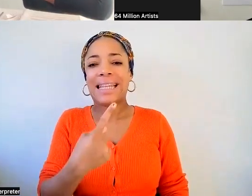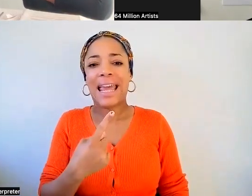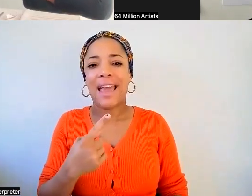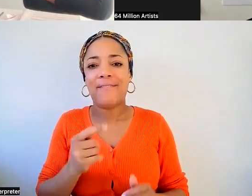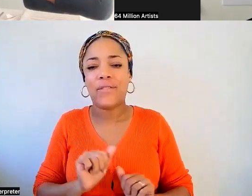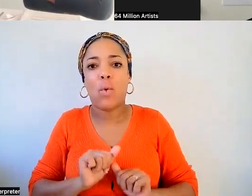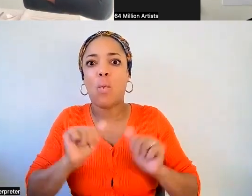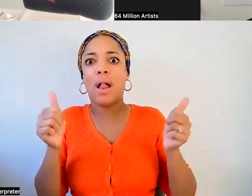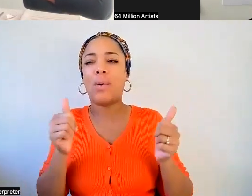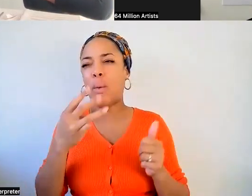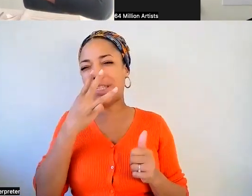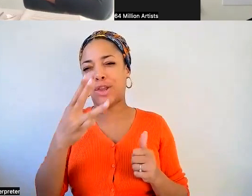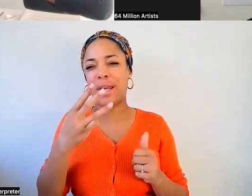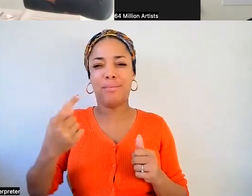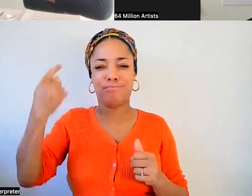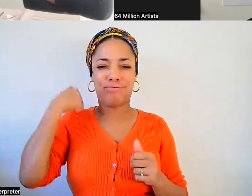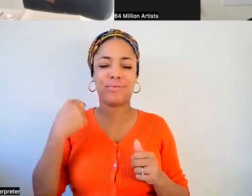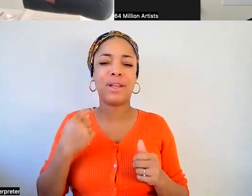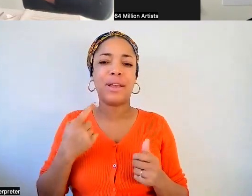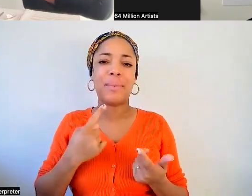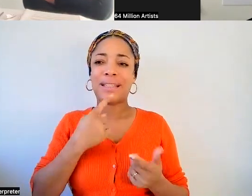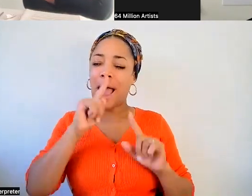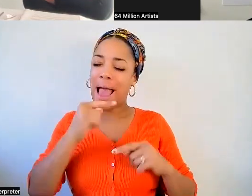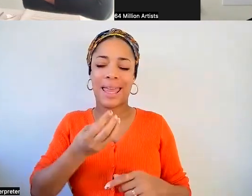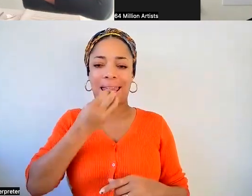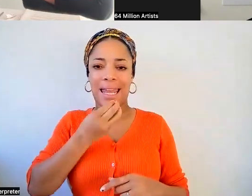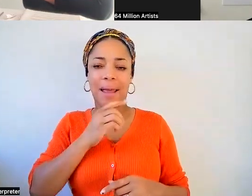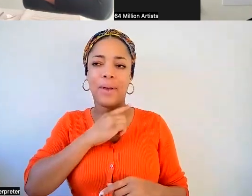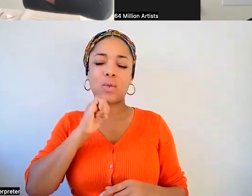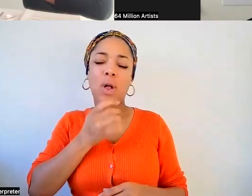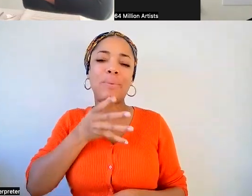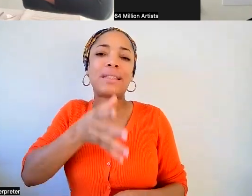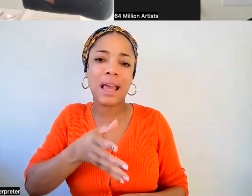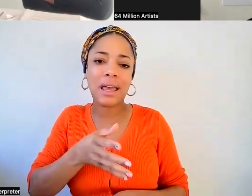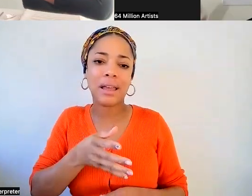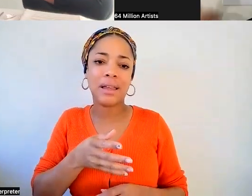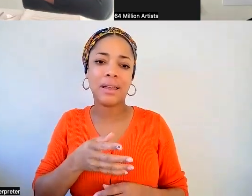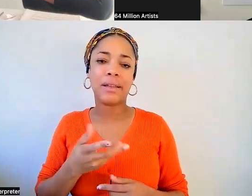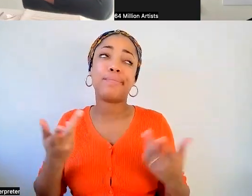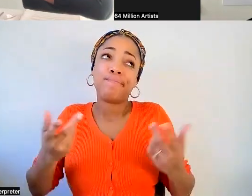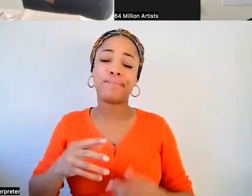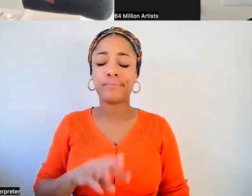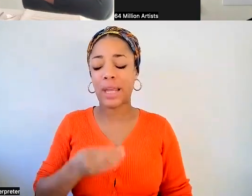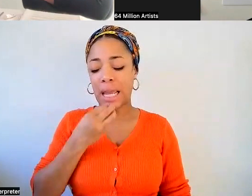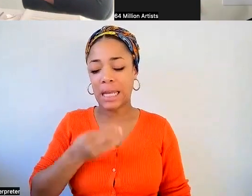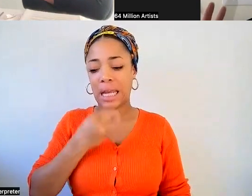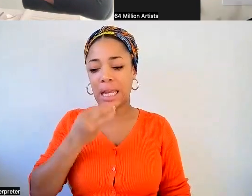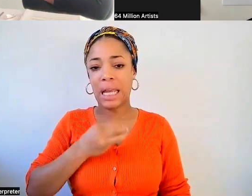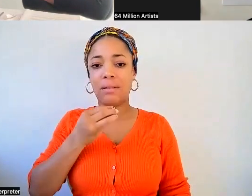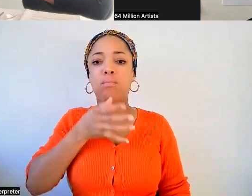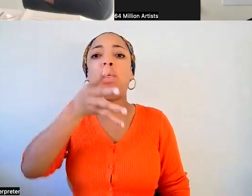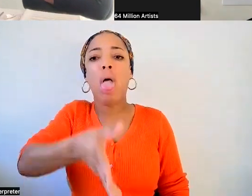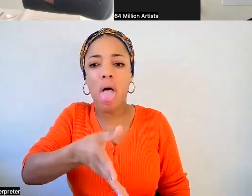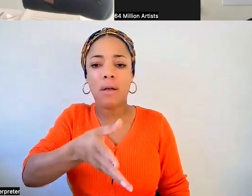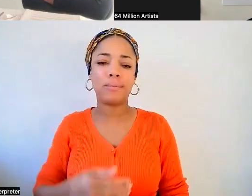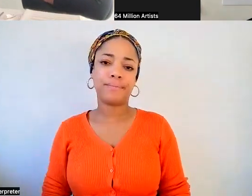I predict that? I mean, three-year-olds don't tend not to speak like that. But, you know, isn't that what I said? I said, so in went the mutton, out